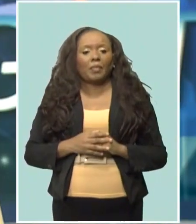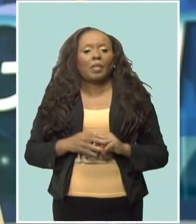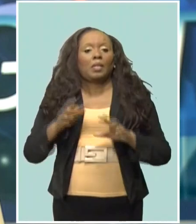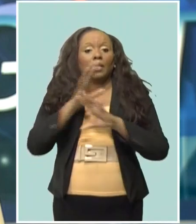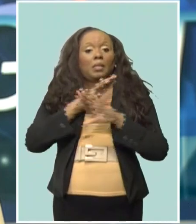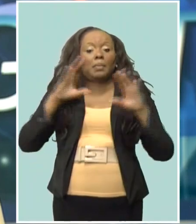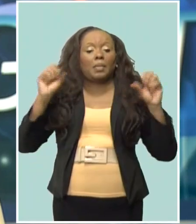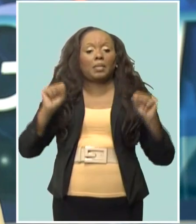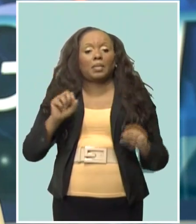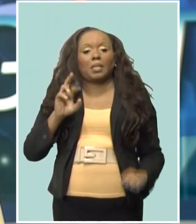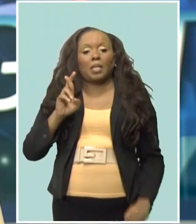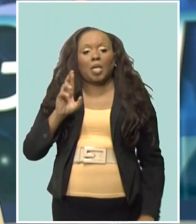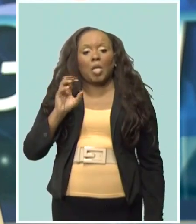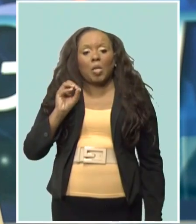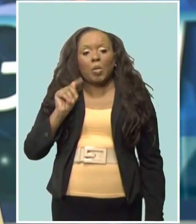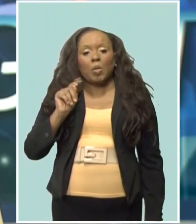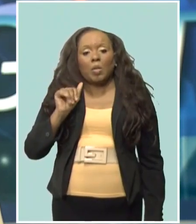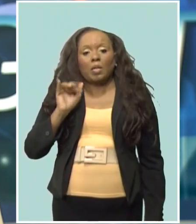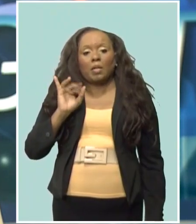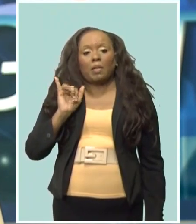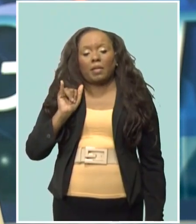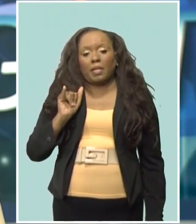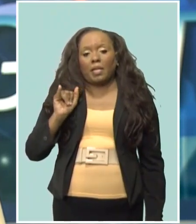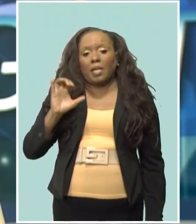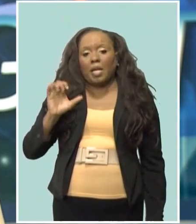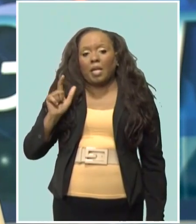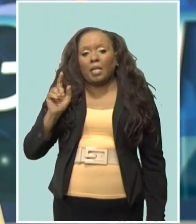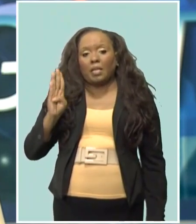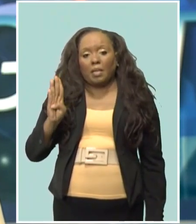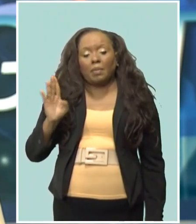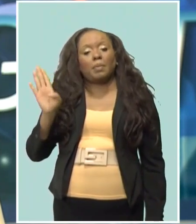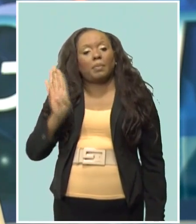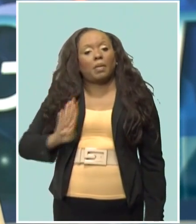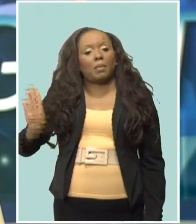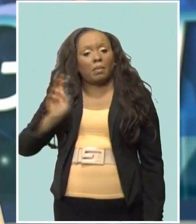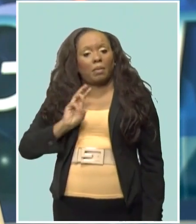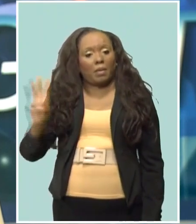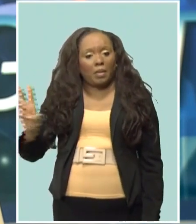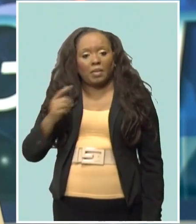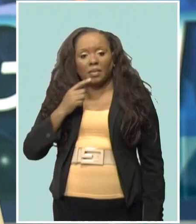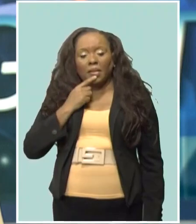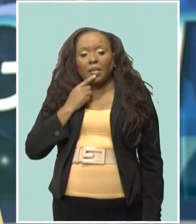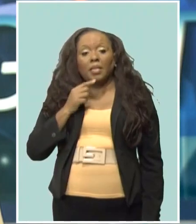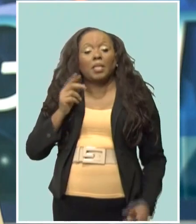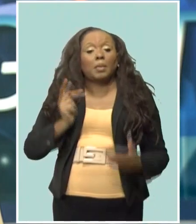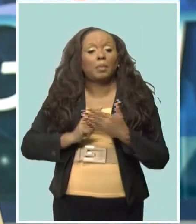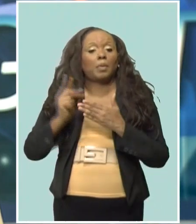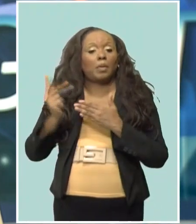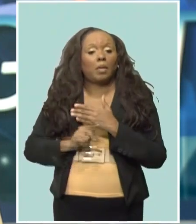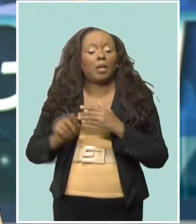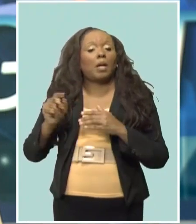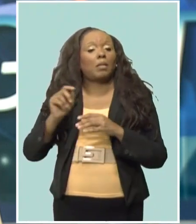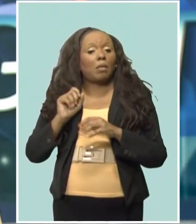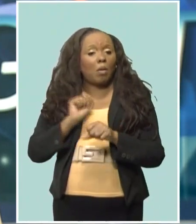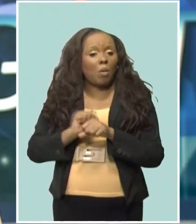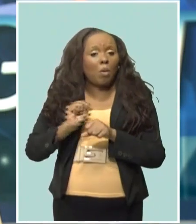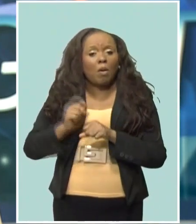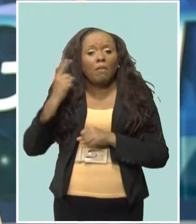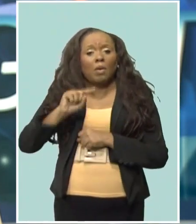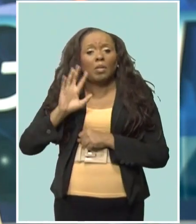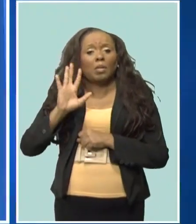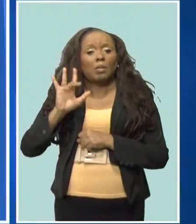President of the Rotary Club of Barbados West, Gregory Hazard, says the 25-year program has a high success